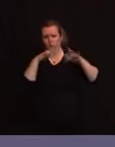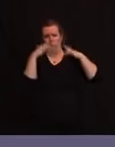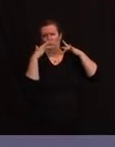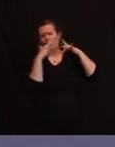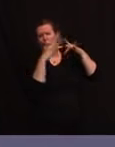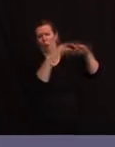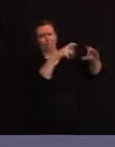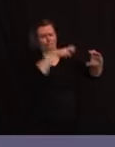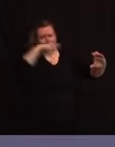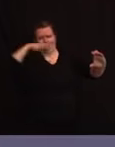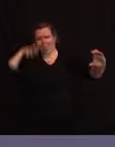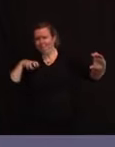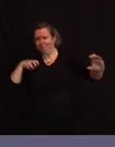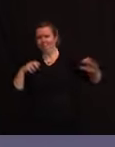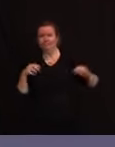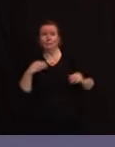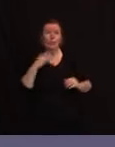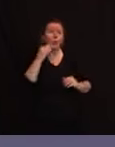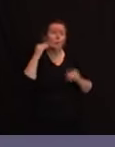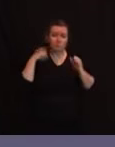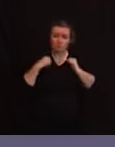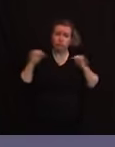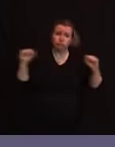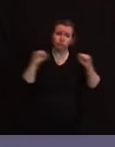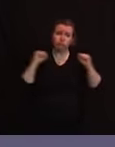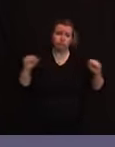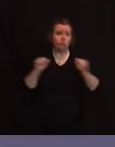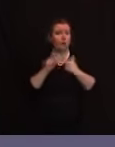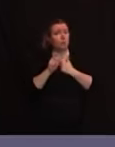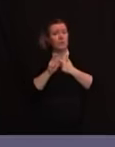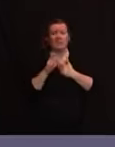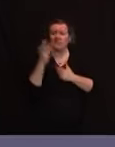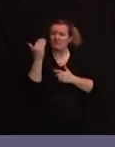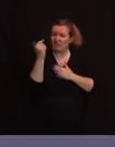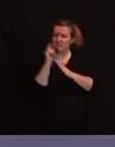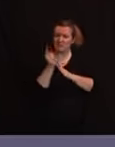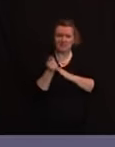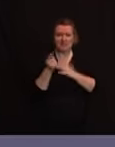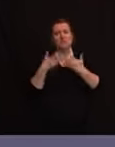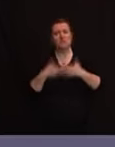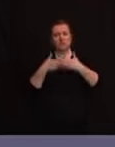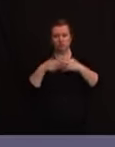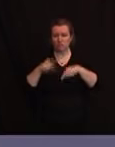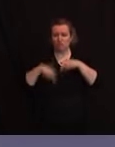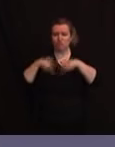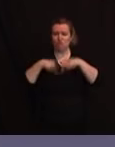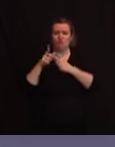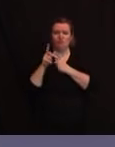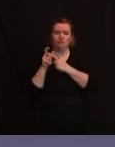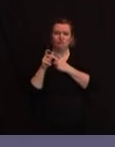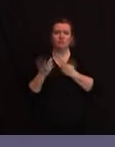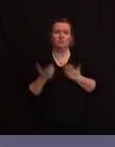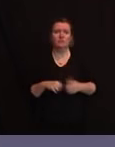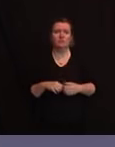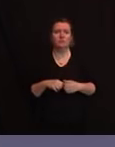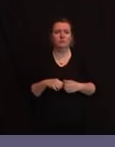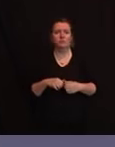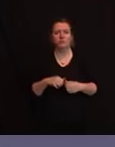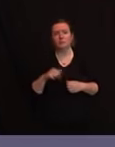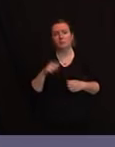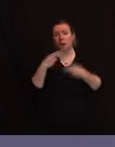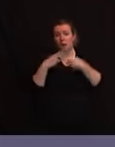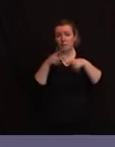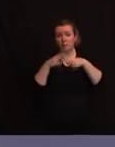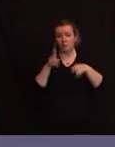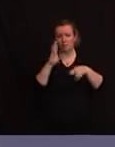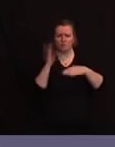by myself, but I ran 15 minutes, and I hope I promised a 5K in April. I'm hoping I'll be able to deliver the goods.